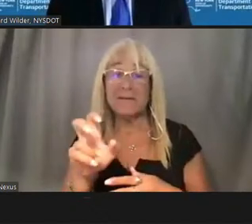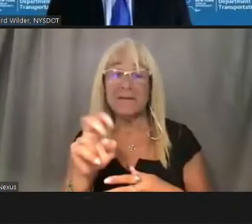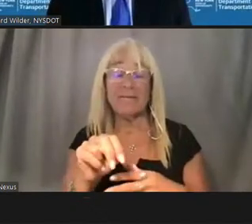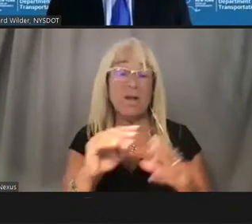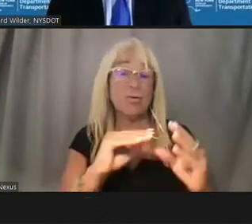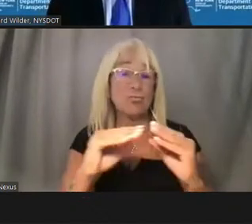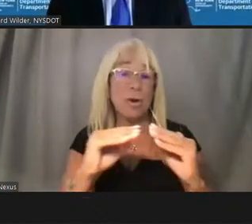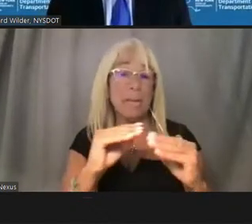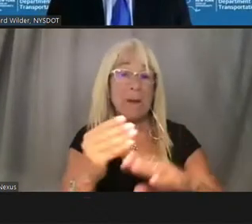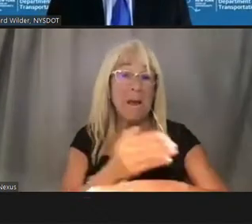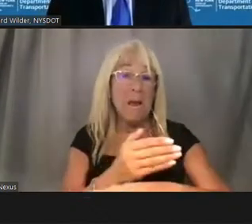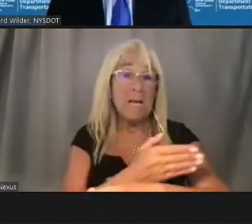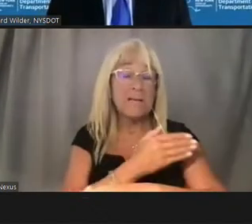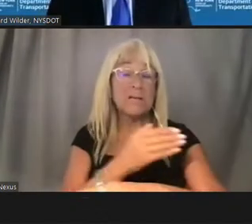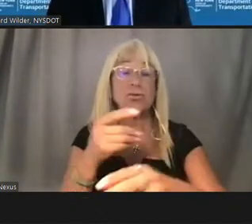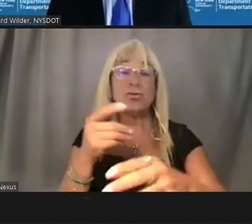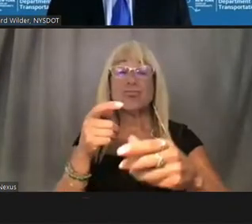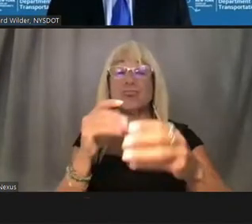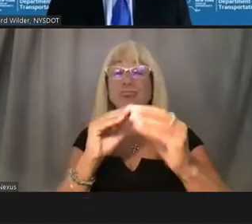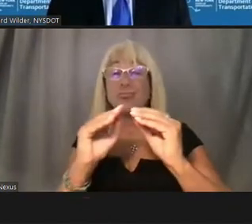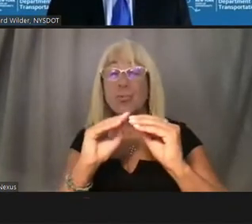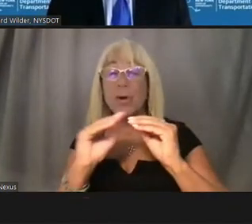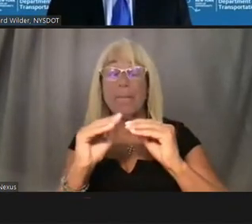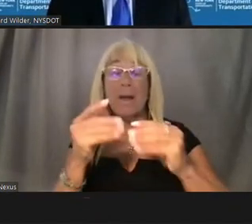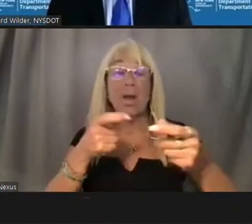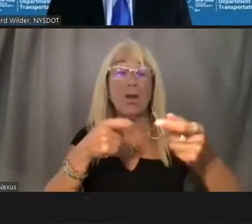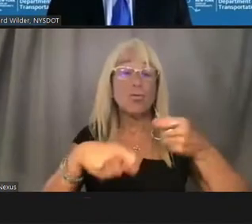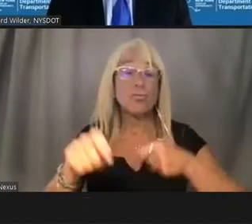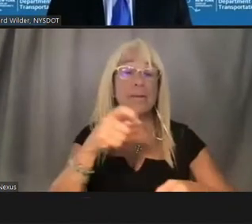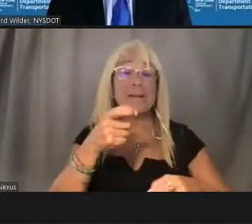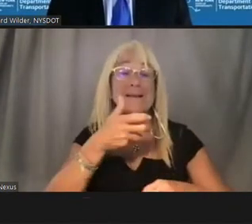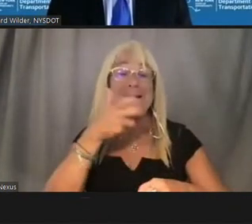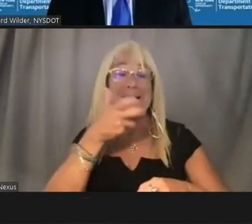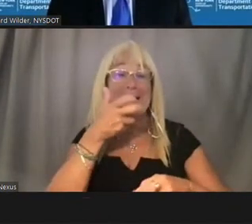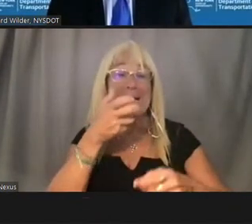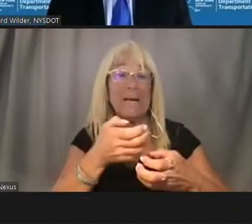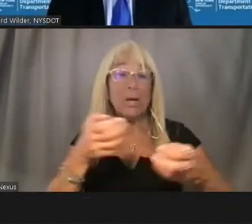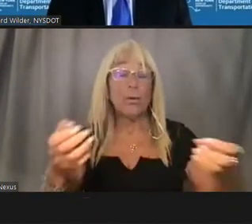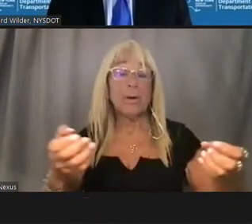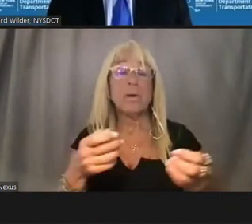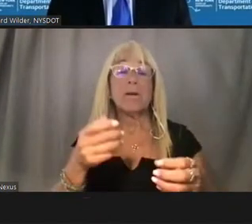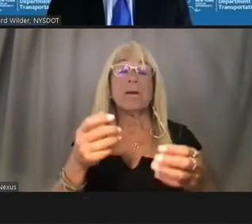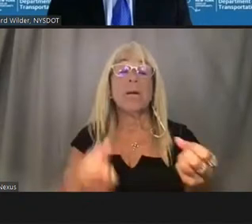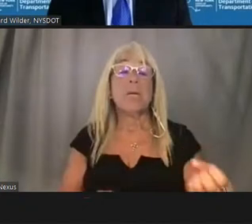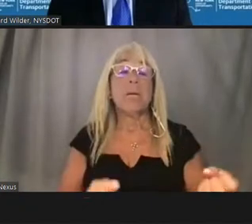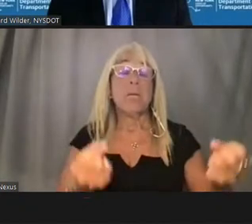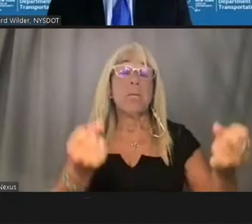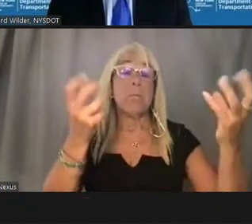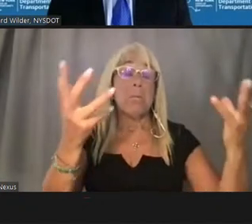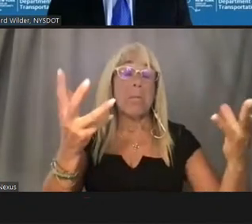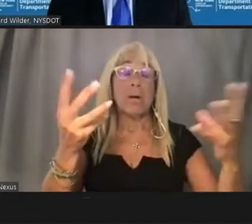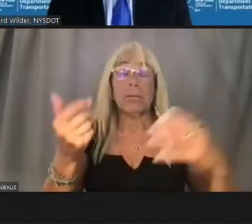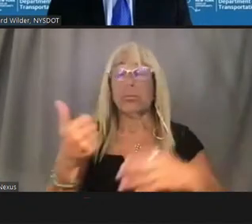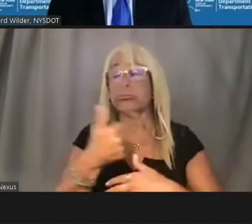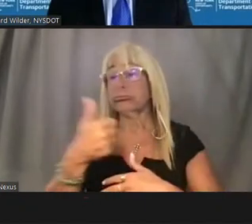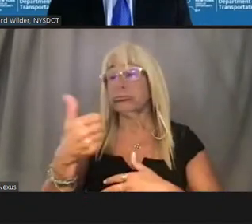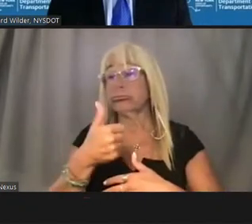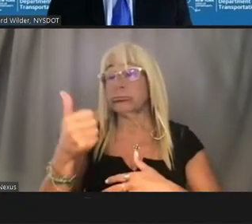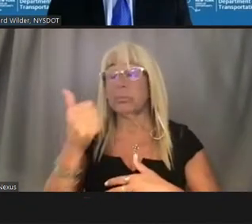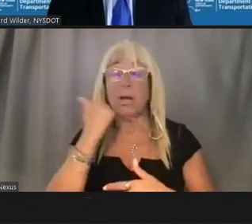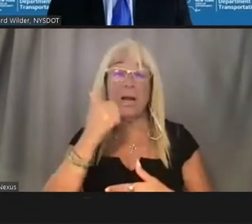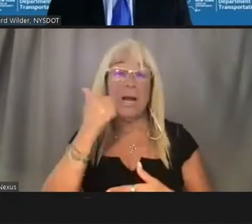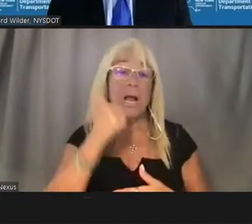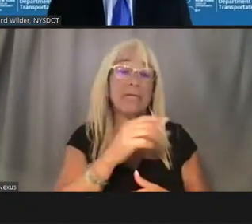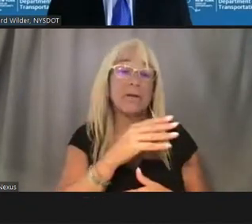and replace heating equipment and again these are multiple trips uh every day of the year here uh these multiple